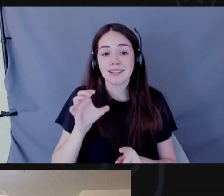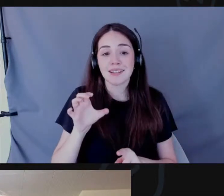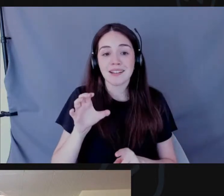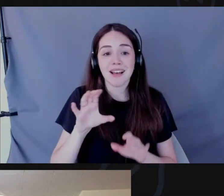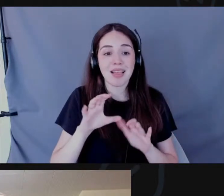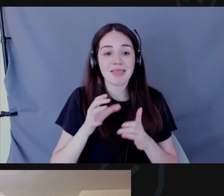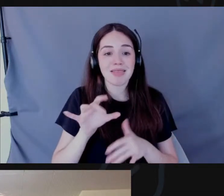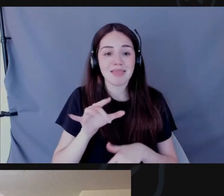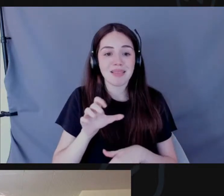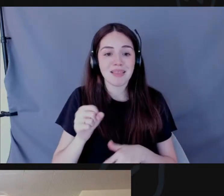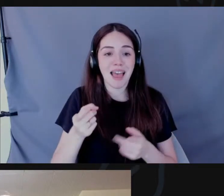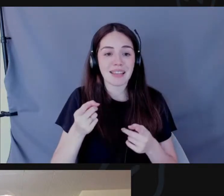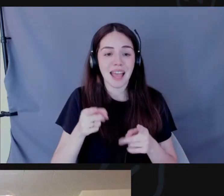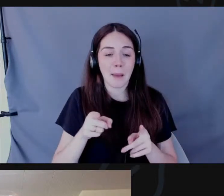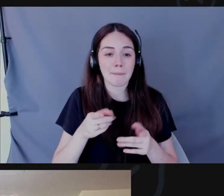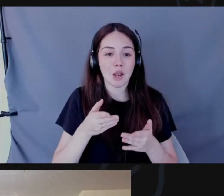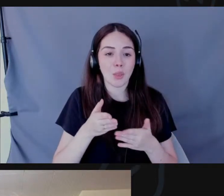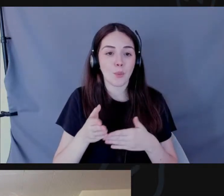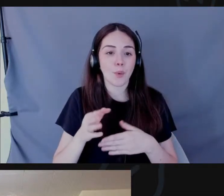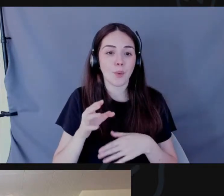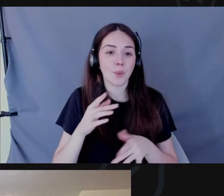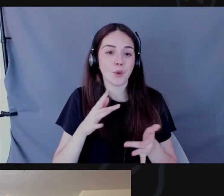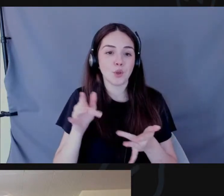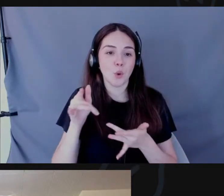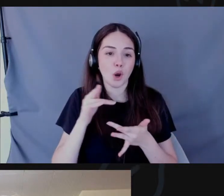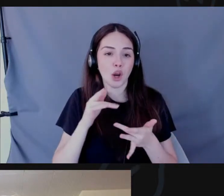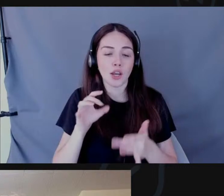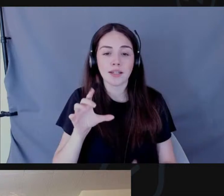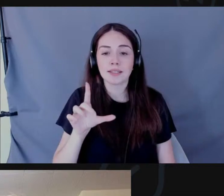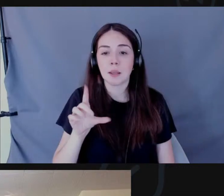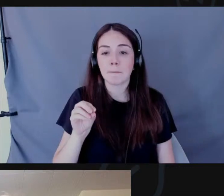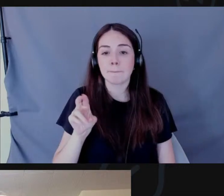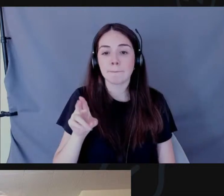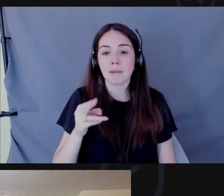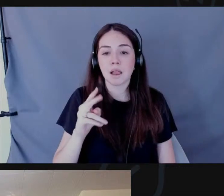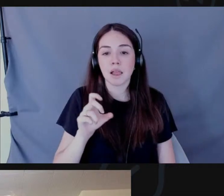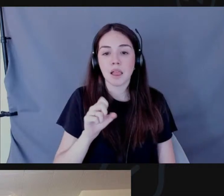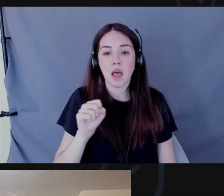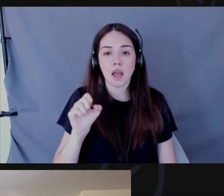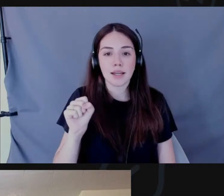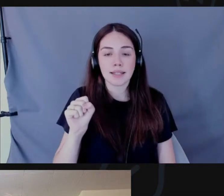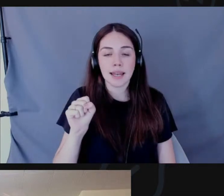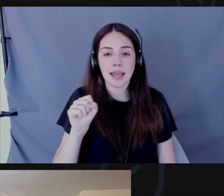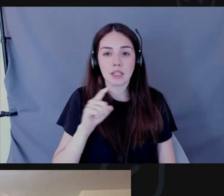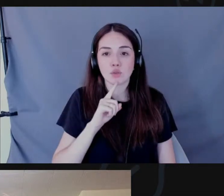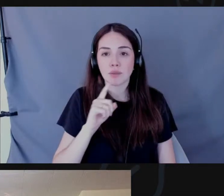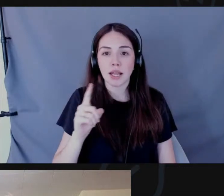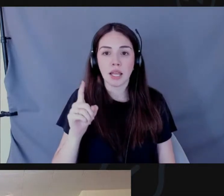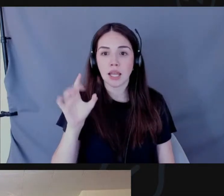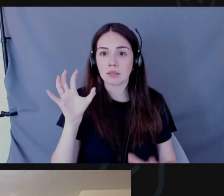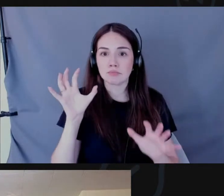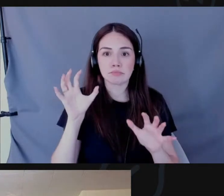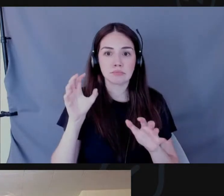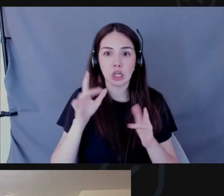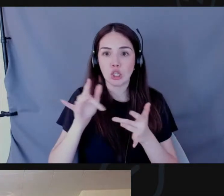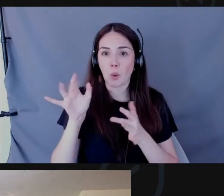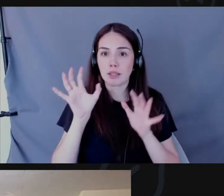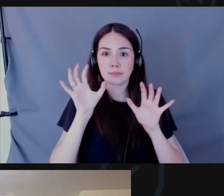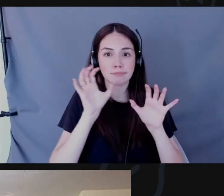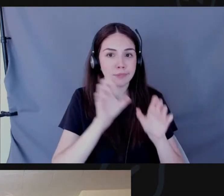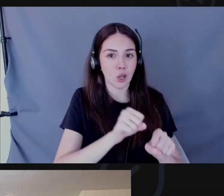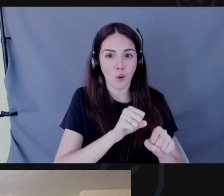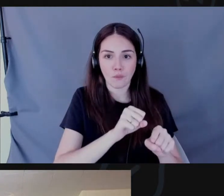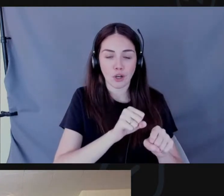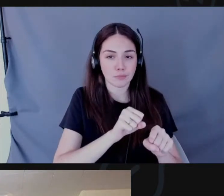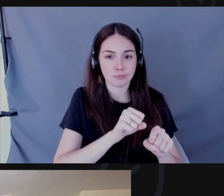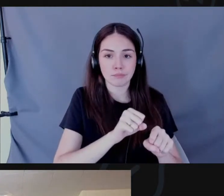tourism. Loch Ness has just been completely colonized by tourism over the Loch